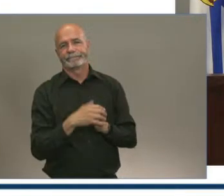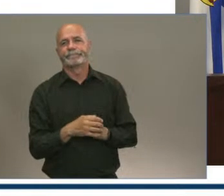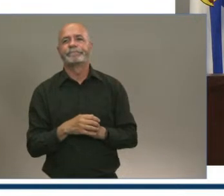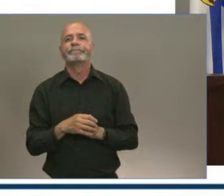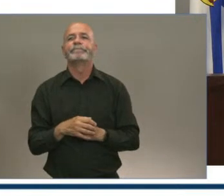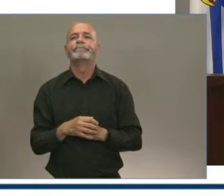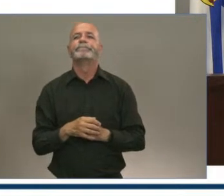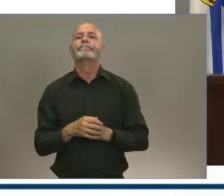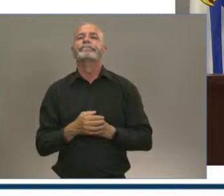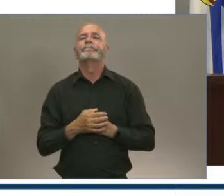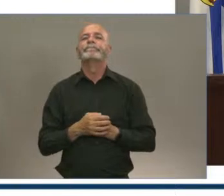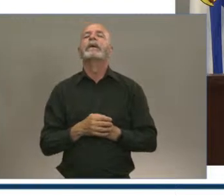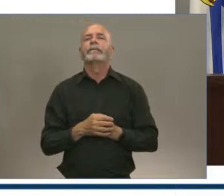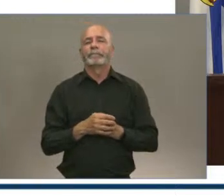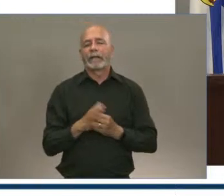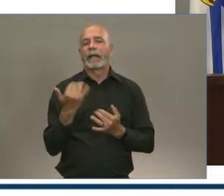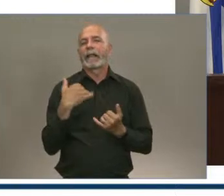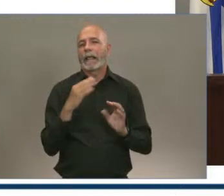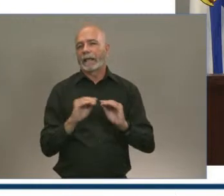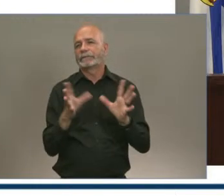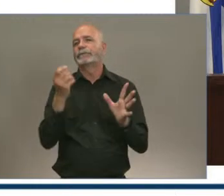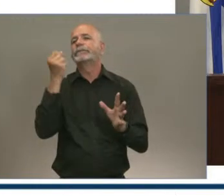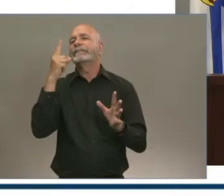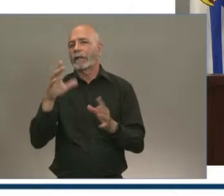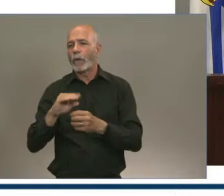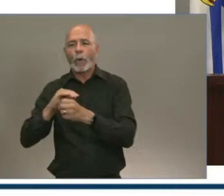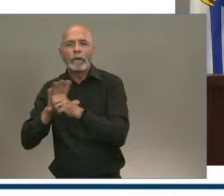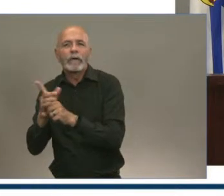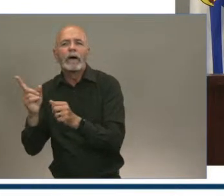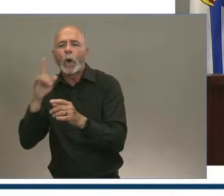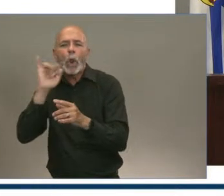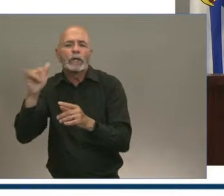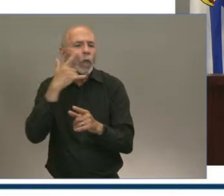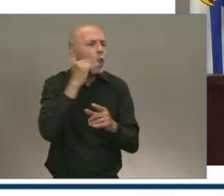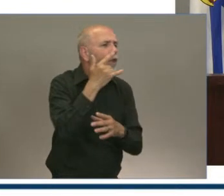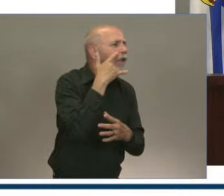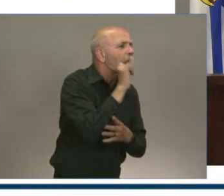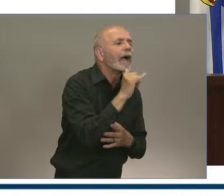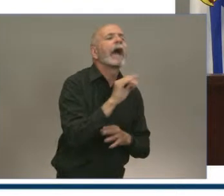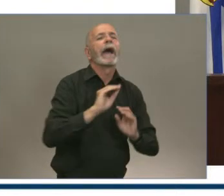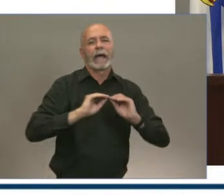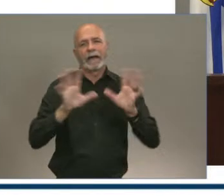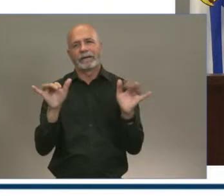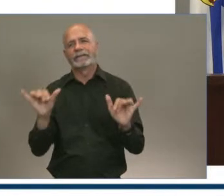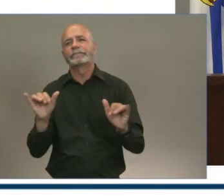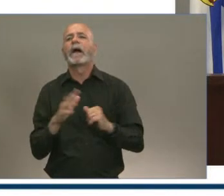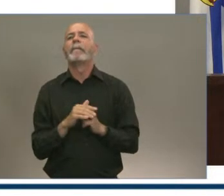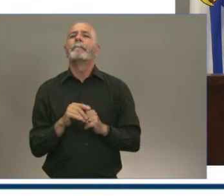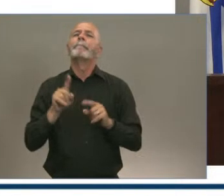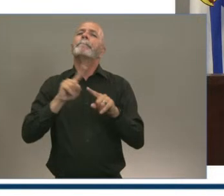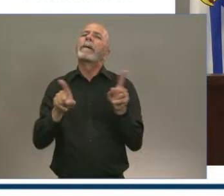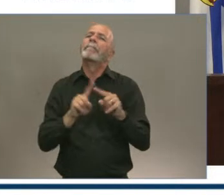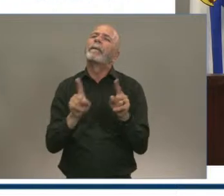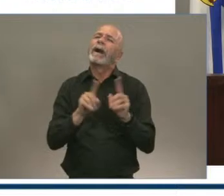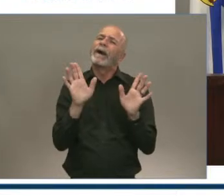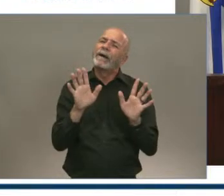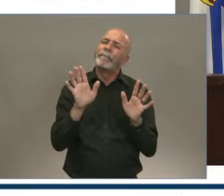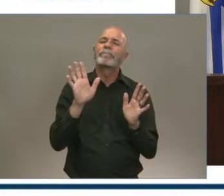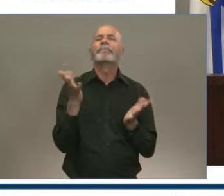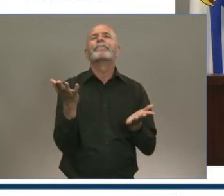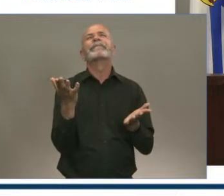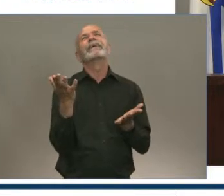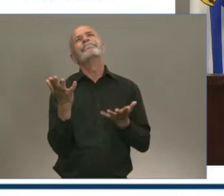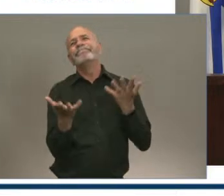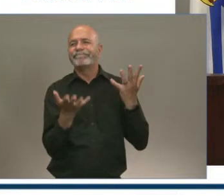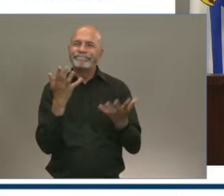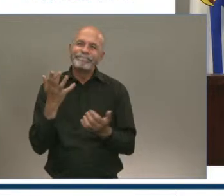considerations. I'm asking about what changes, though, we could consider. What changes have you sort of deemed